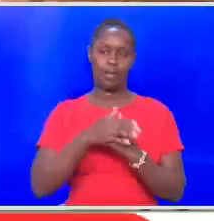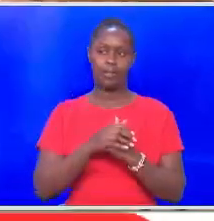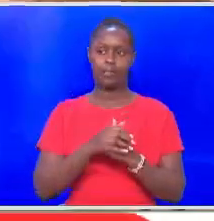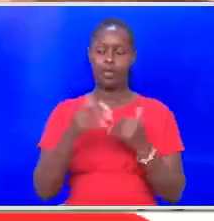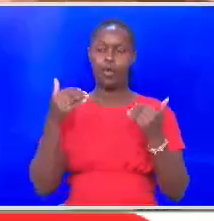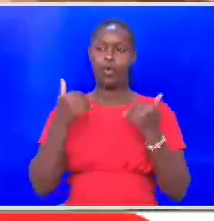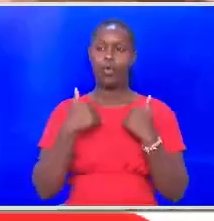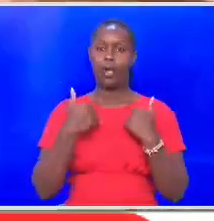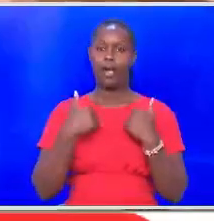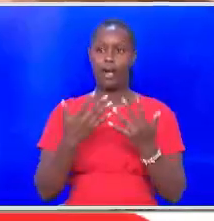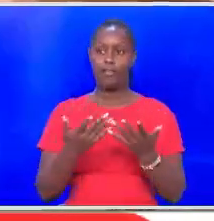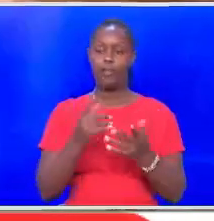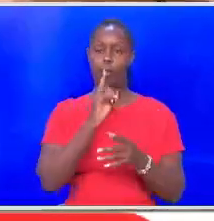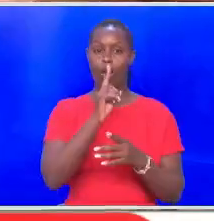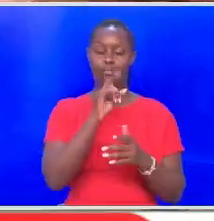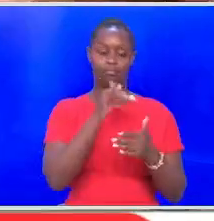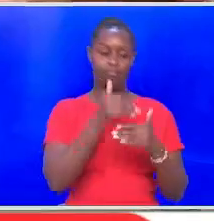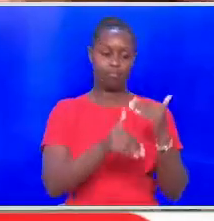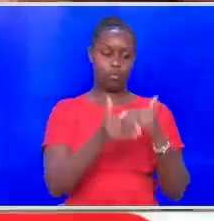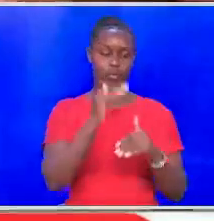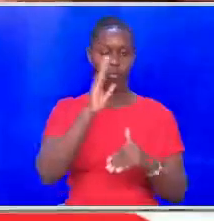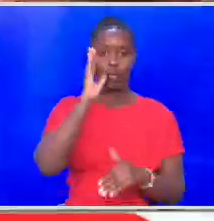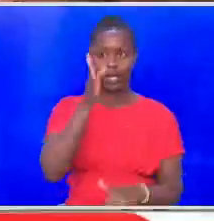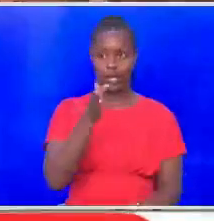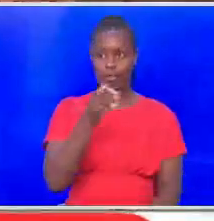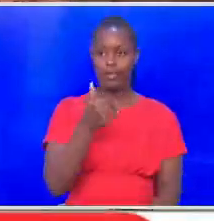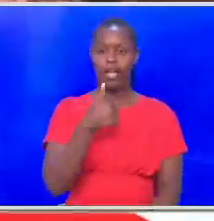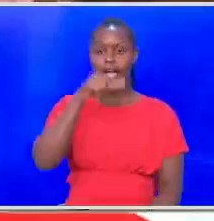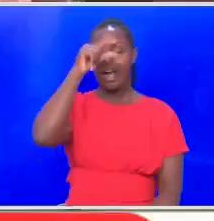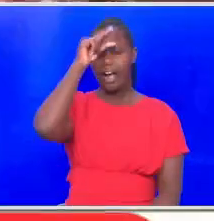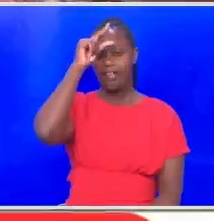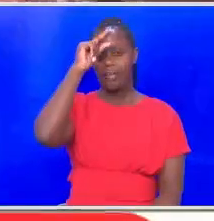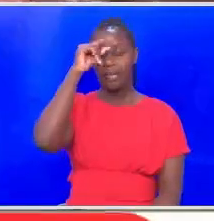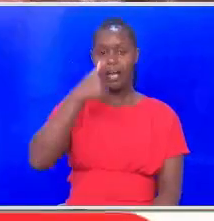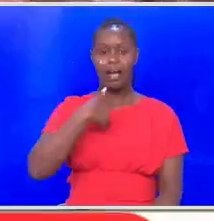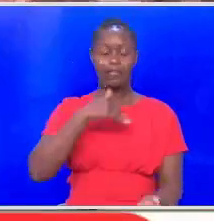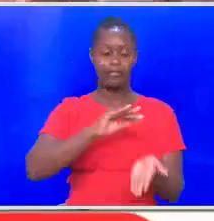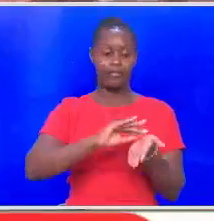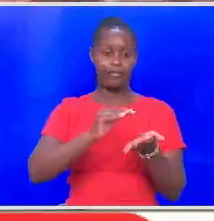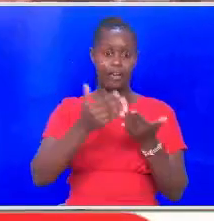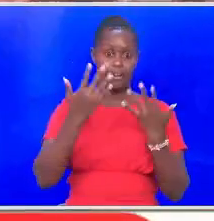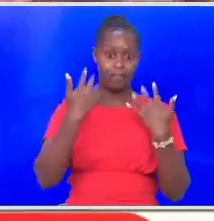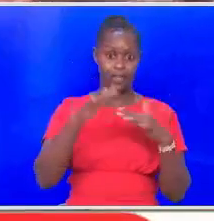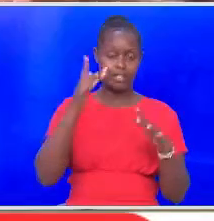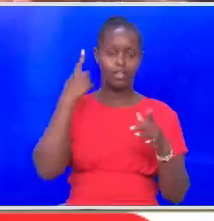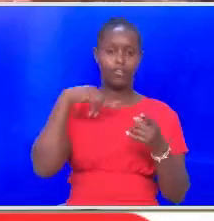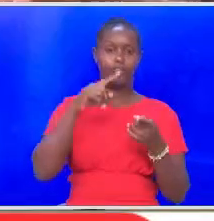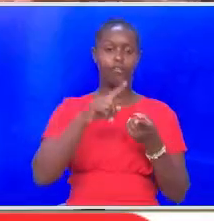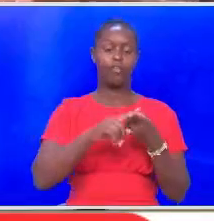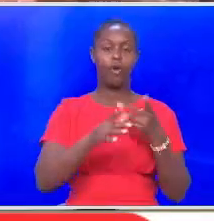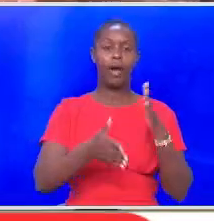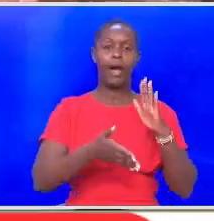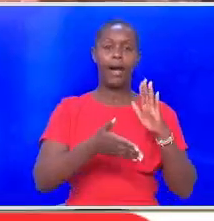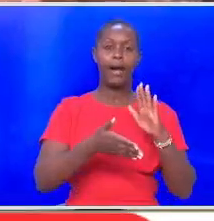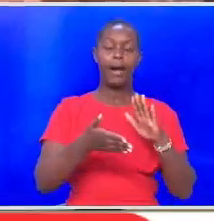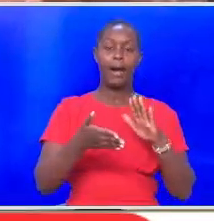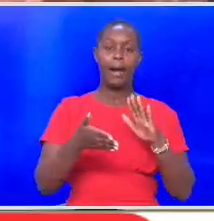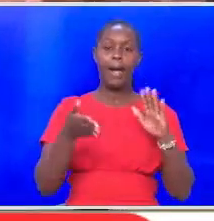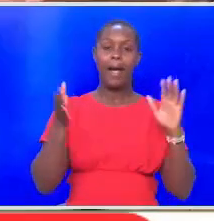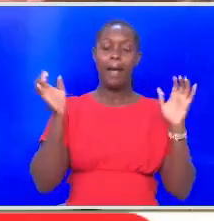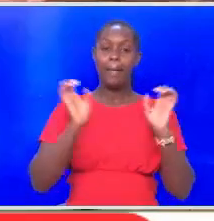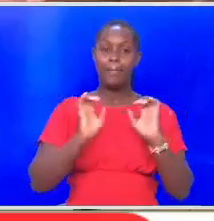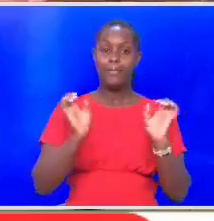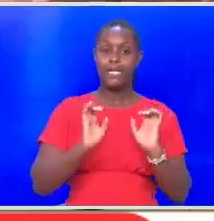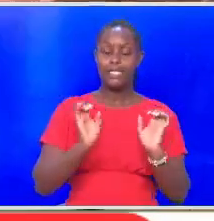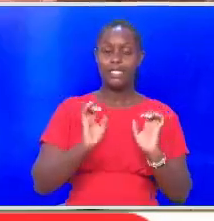be built. We have government has allocated funds for emergency response. And therefore, I